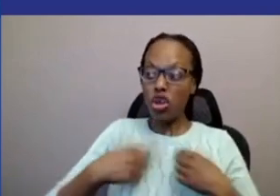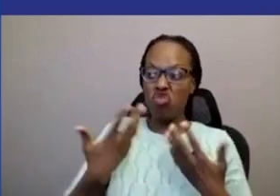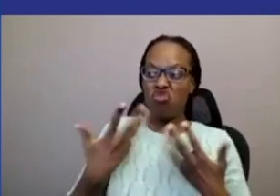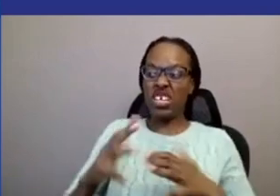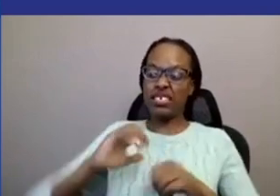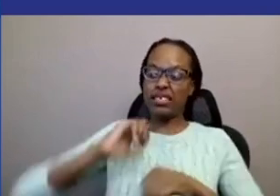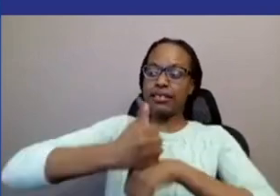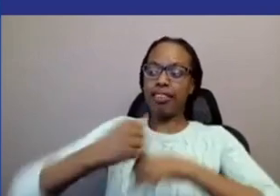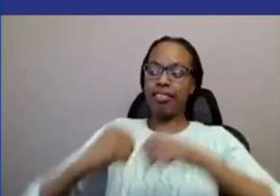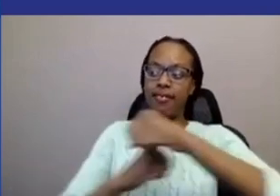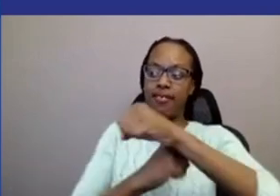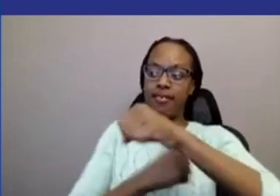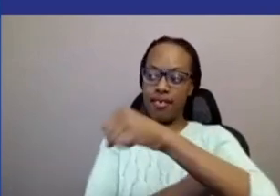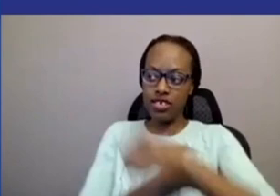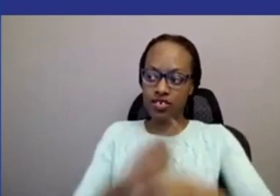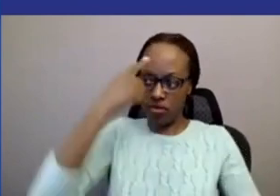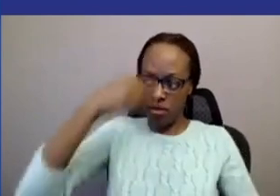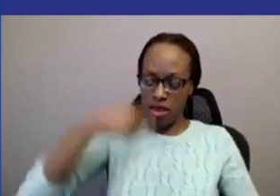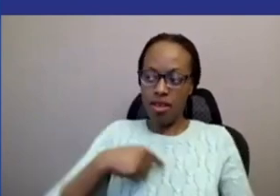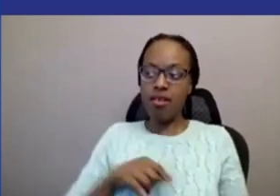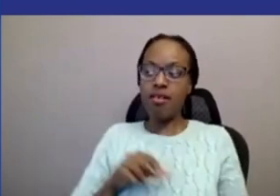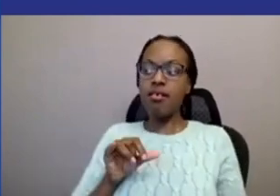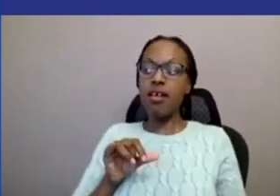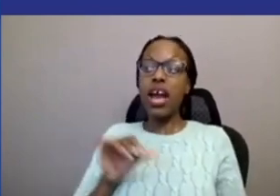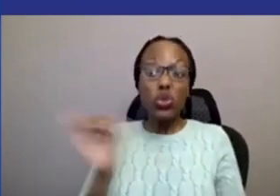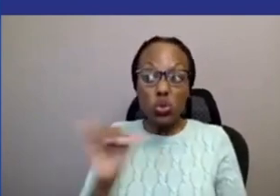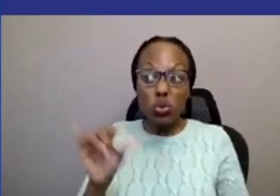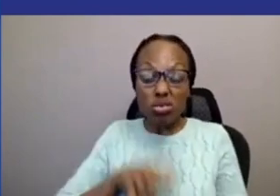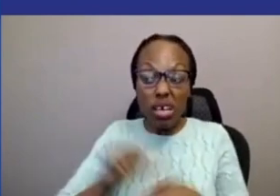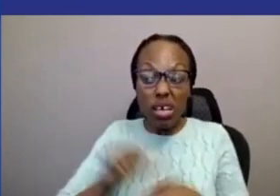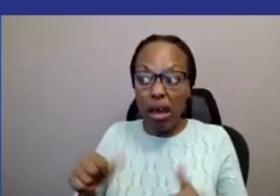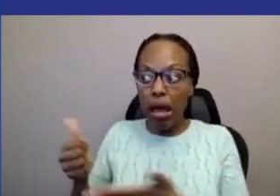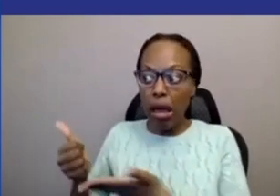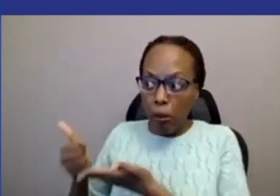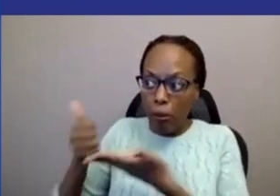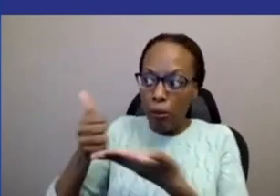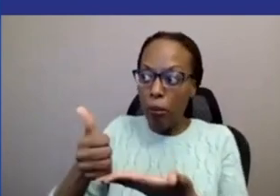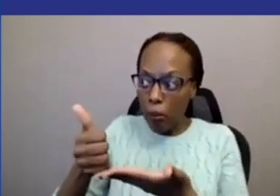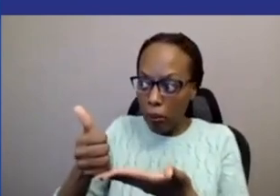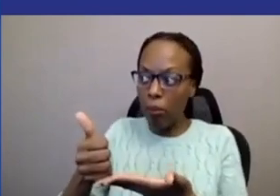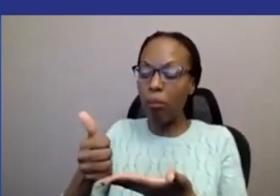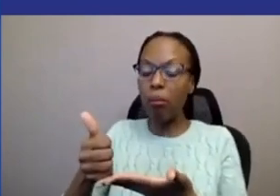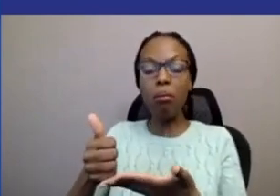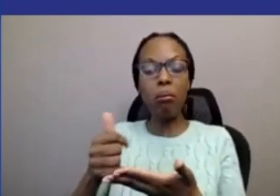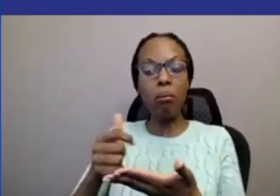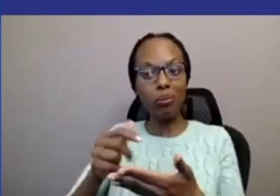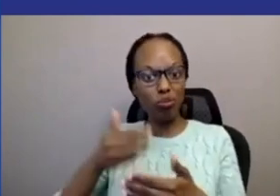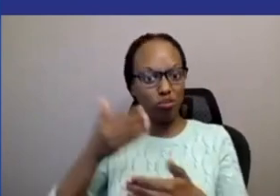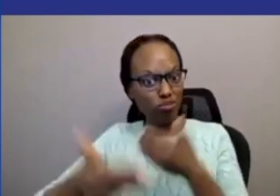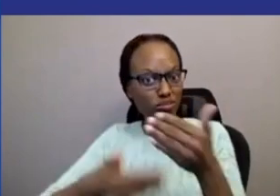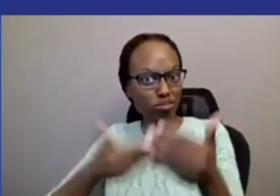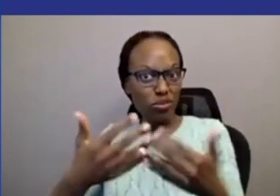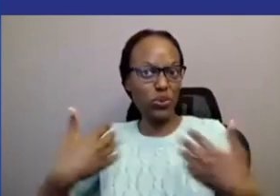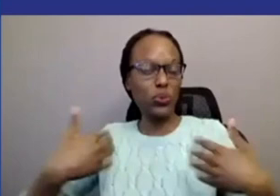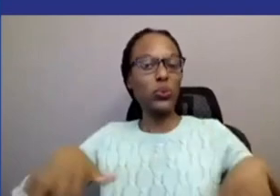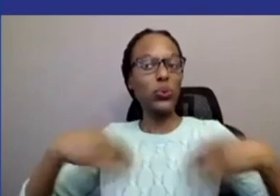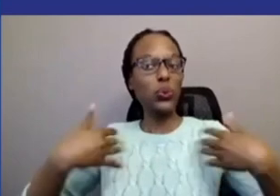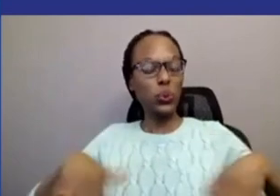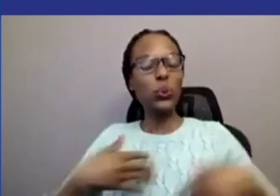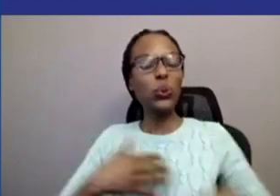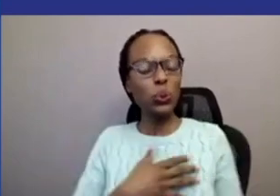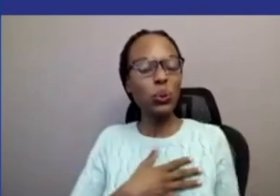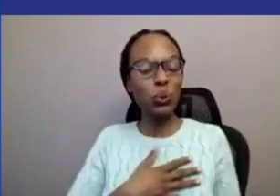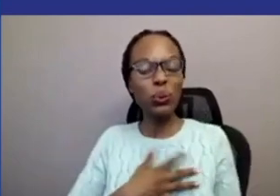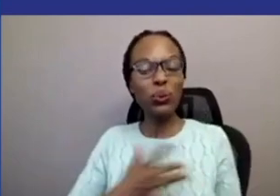you and also then reaching back and enriching community and generations to come, I'm